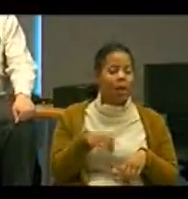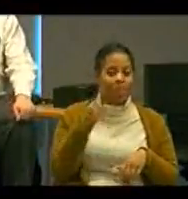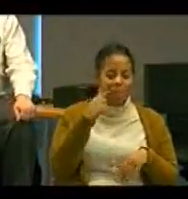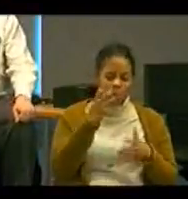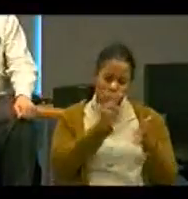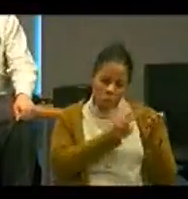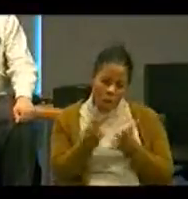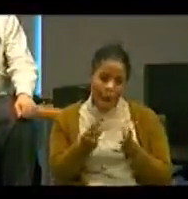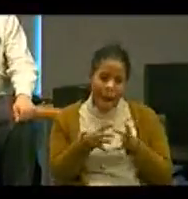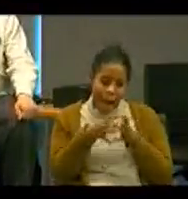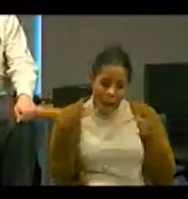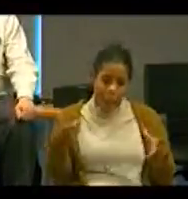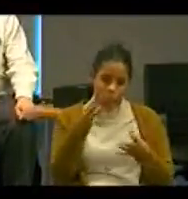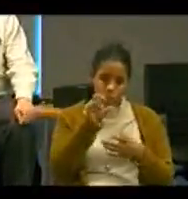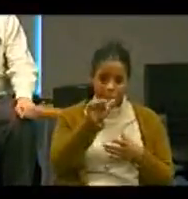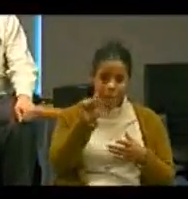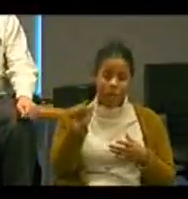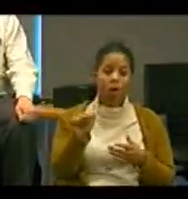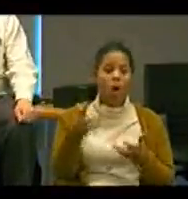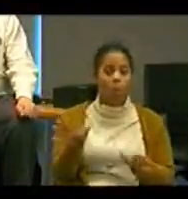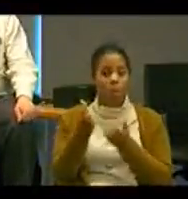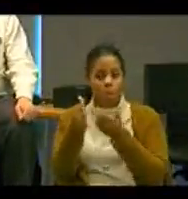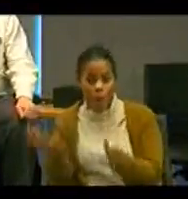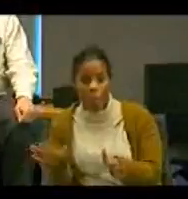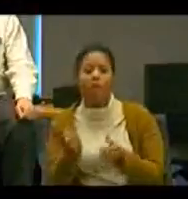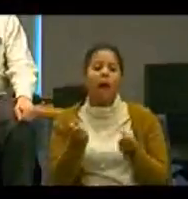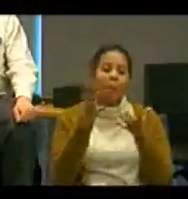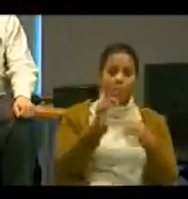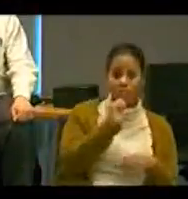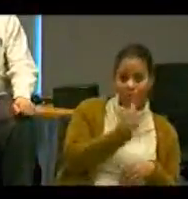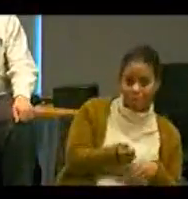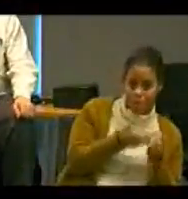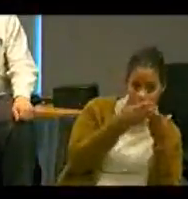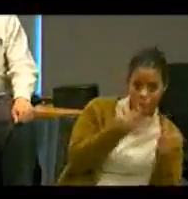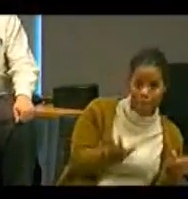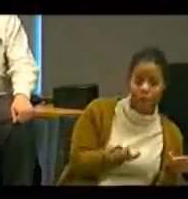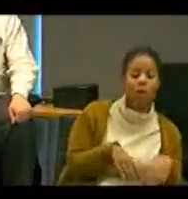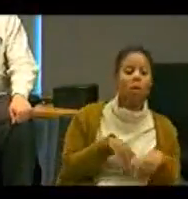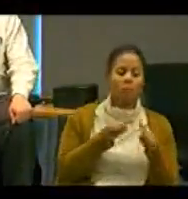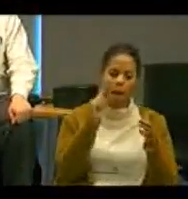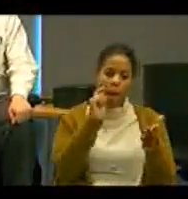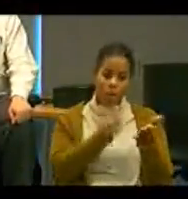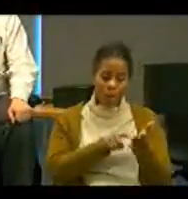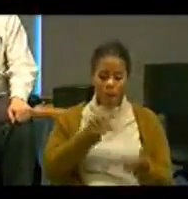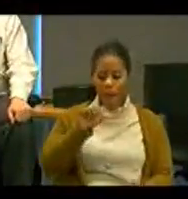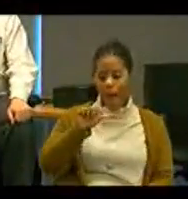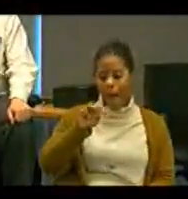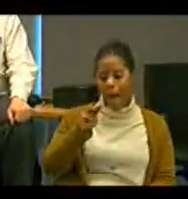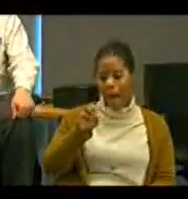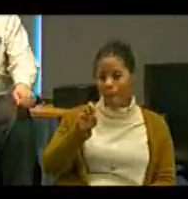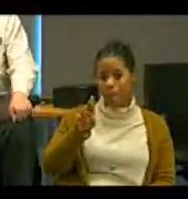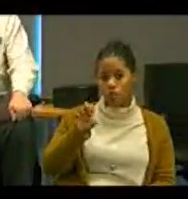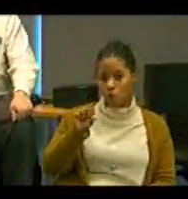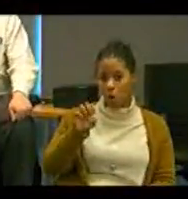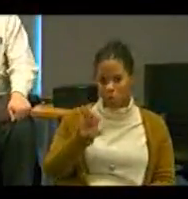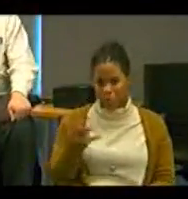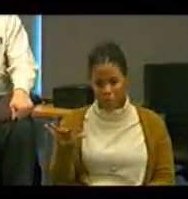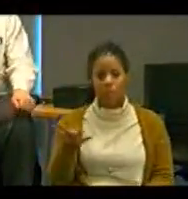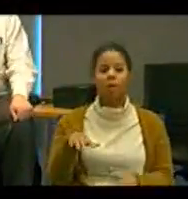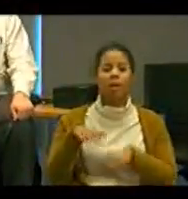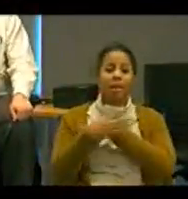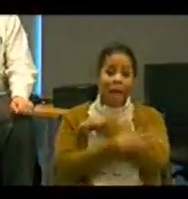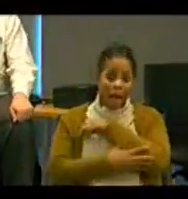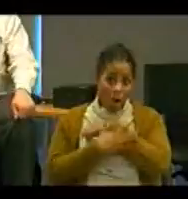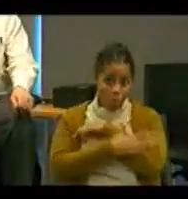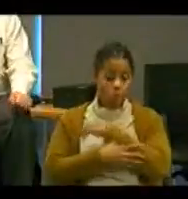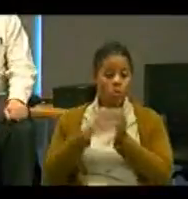publicly reported, but it is FOIable, so I invite you to try to access it. But I did see that the Amherst County Public Schools reports increase in student